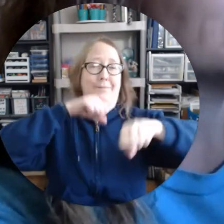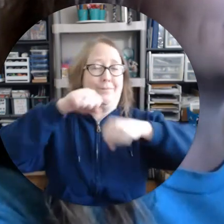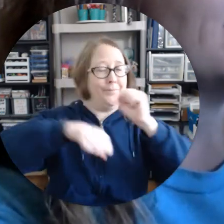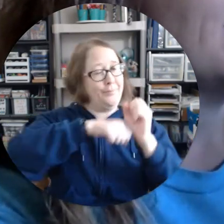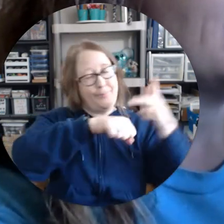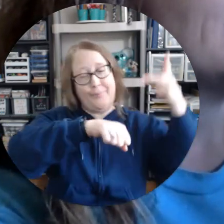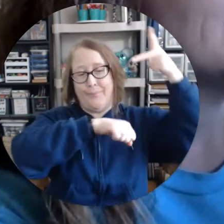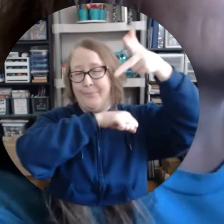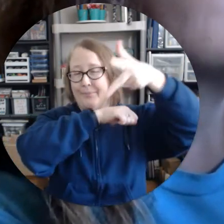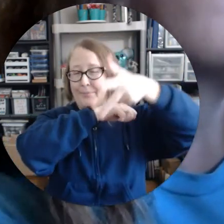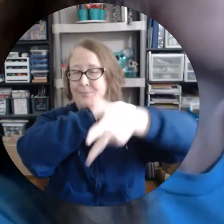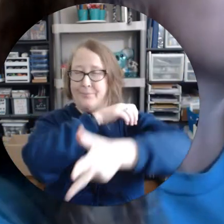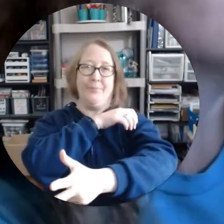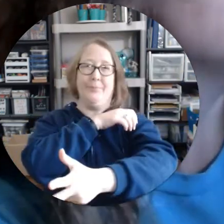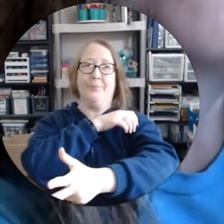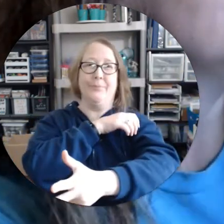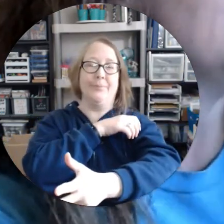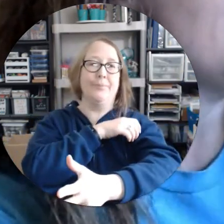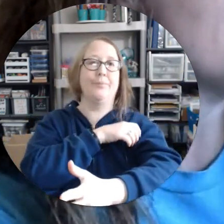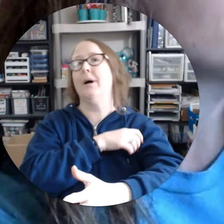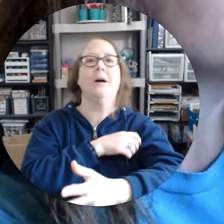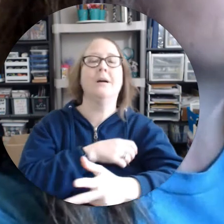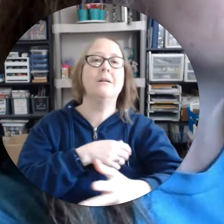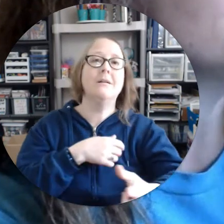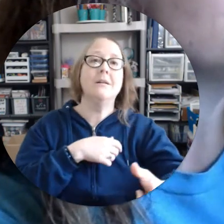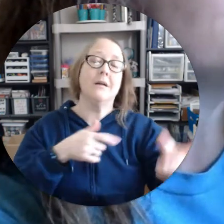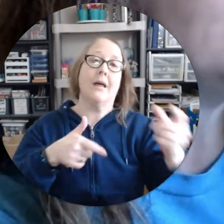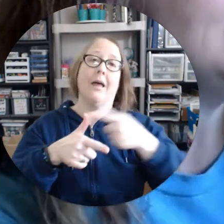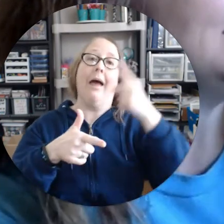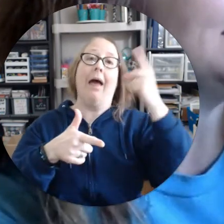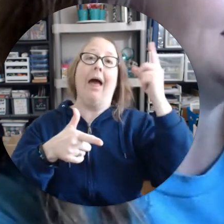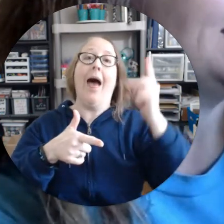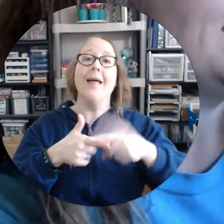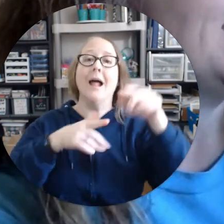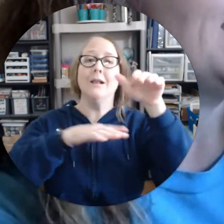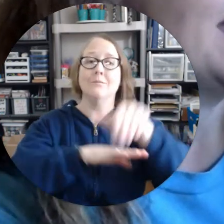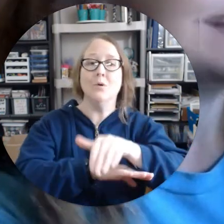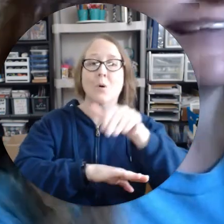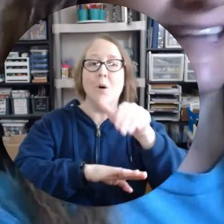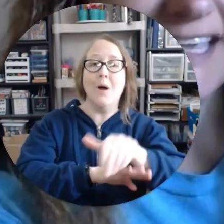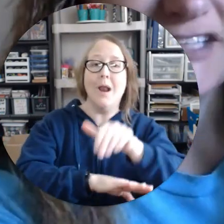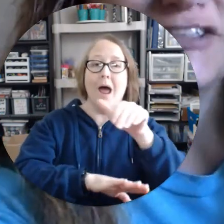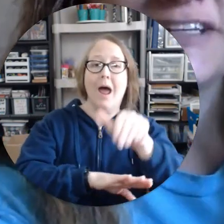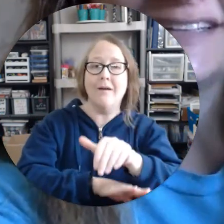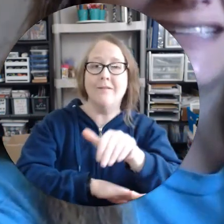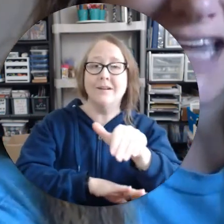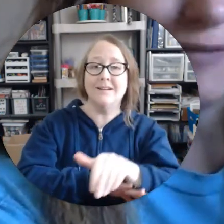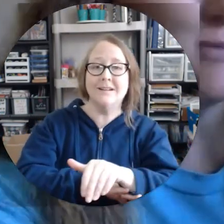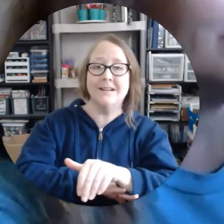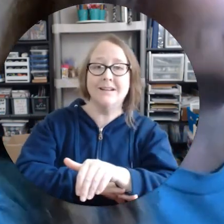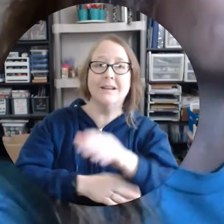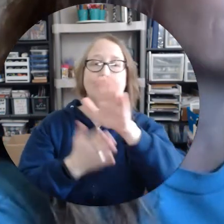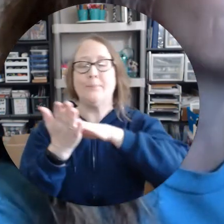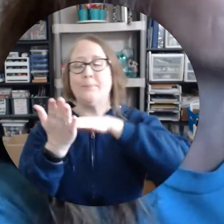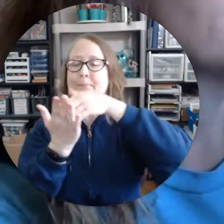bike and then spent the afternoon painting at the kitchen